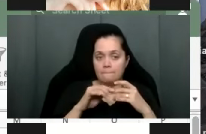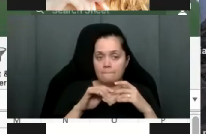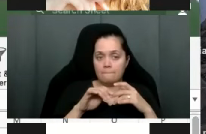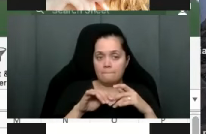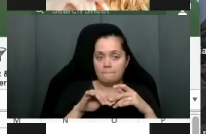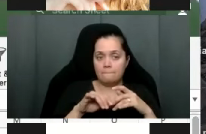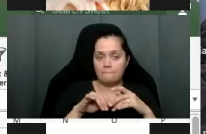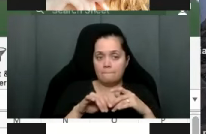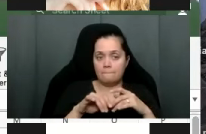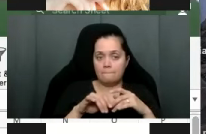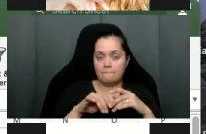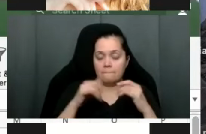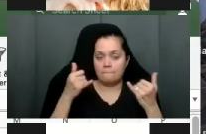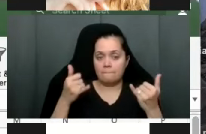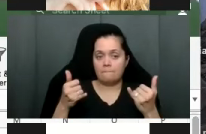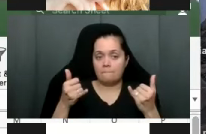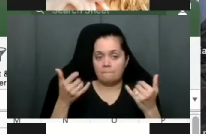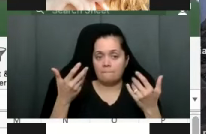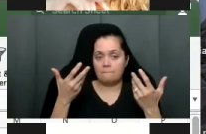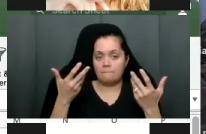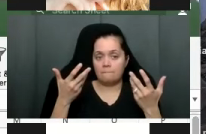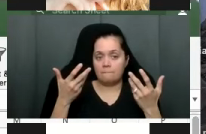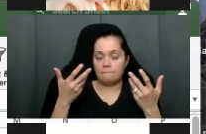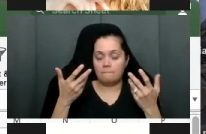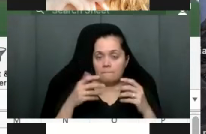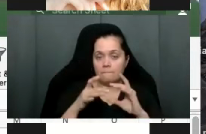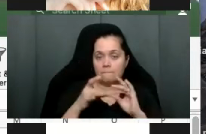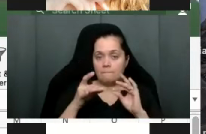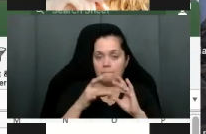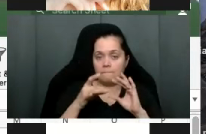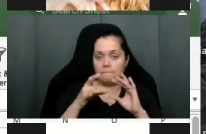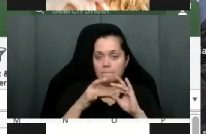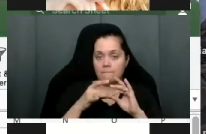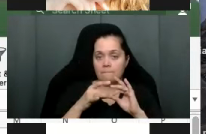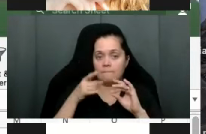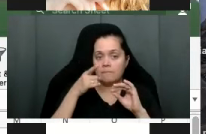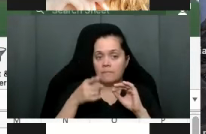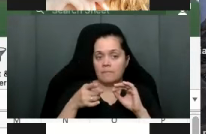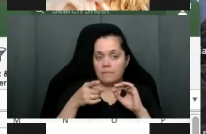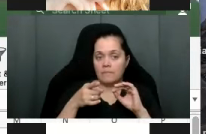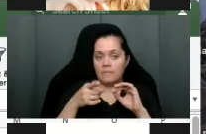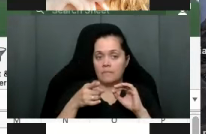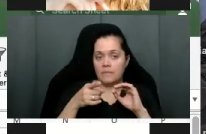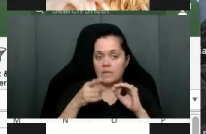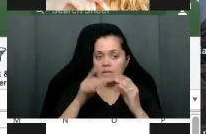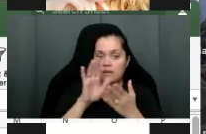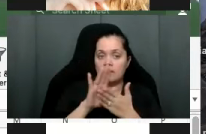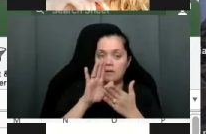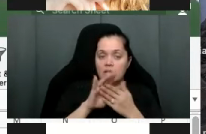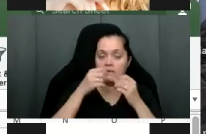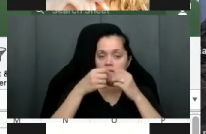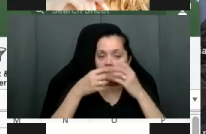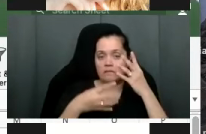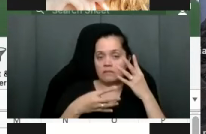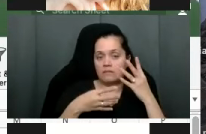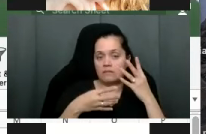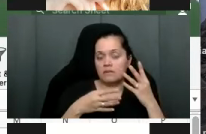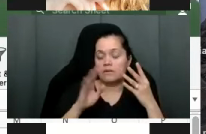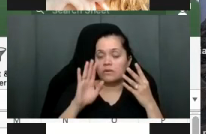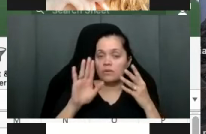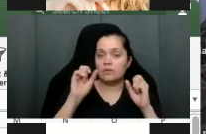My comment now about posting on the discussion board. This little spreadsheet lists what you